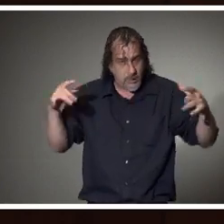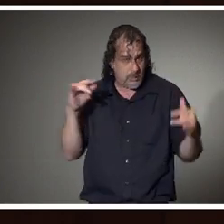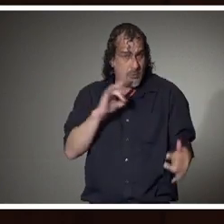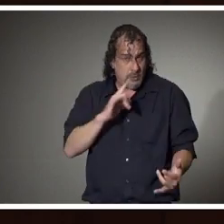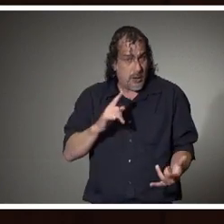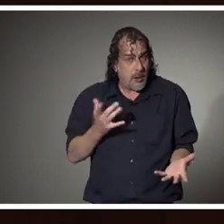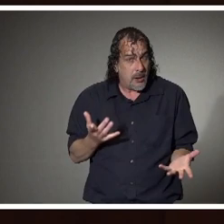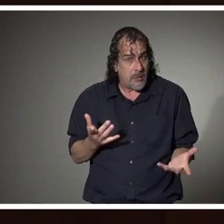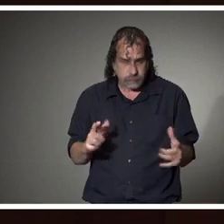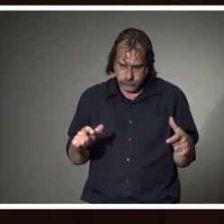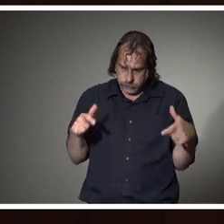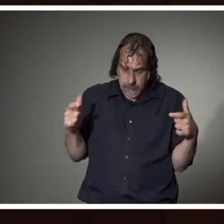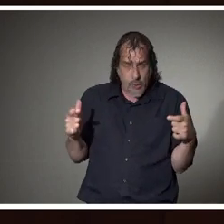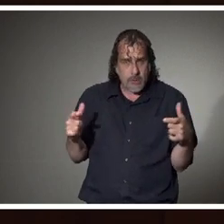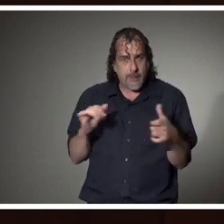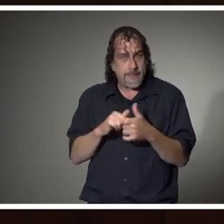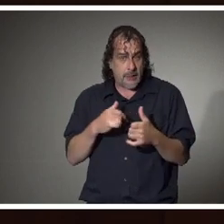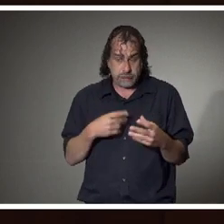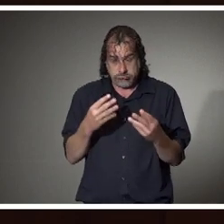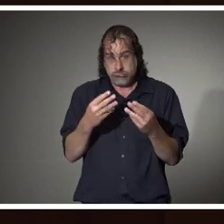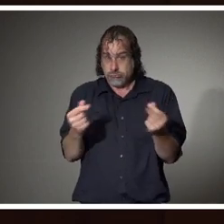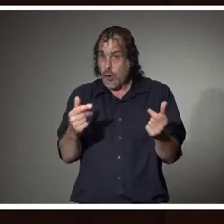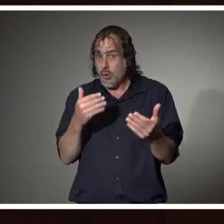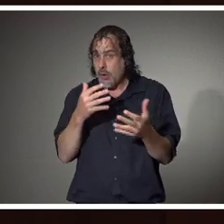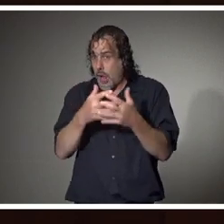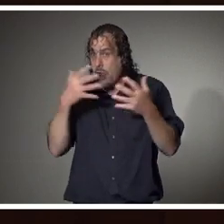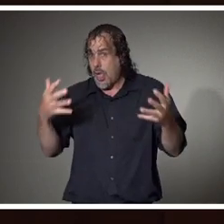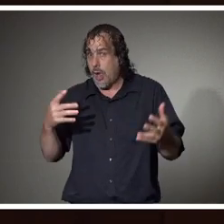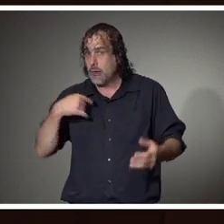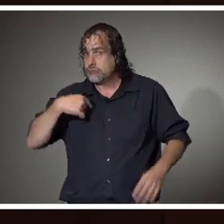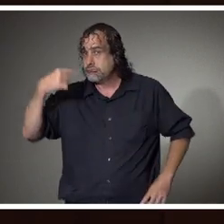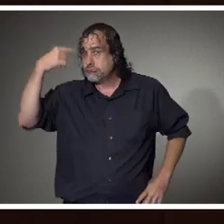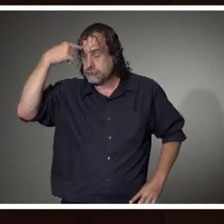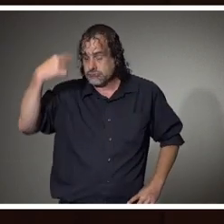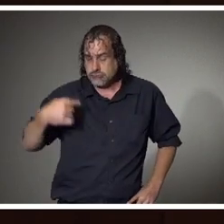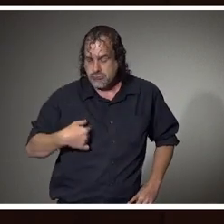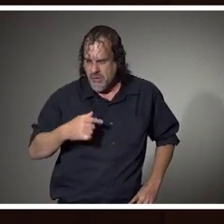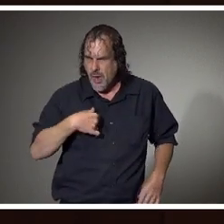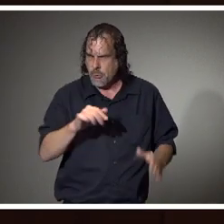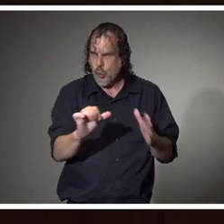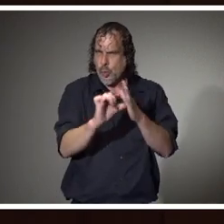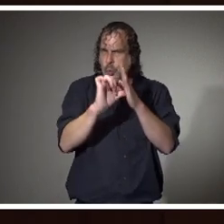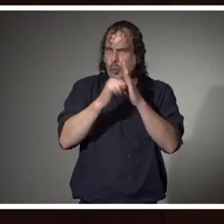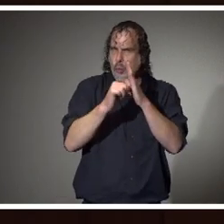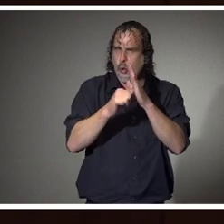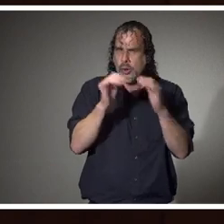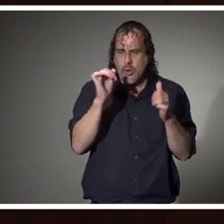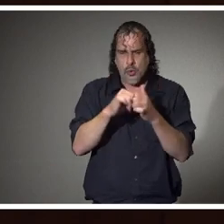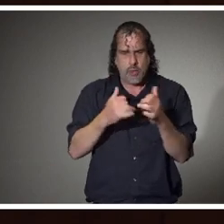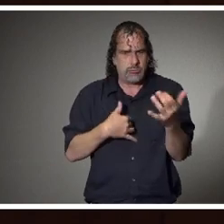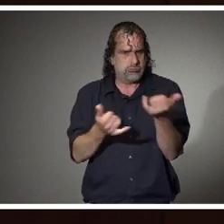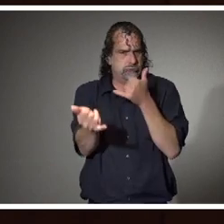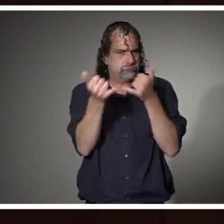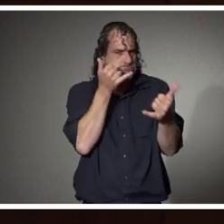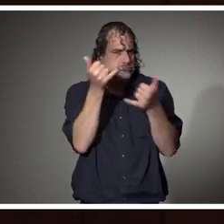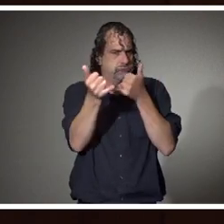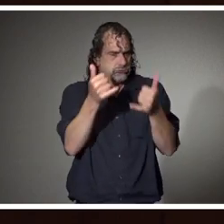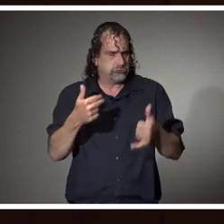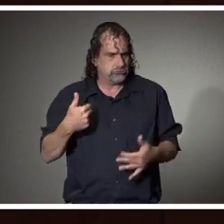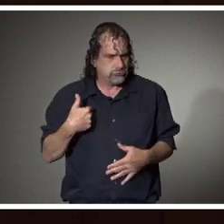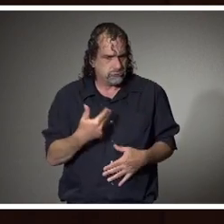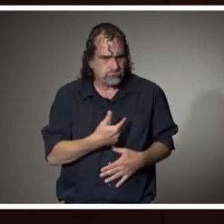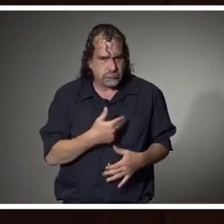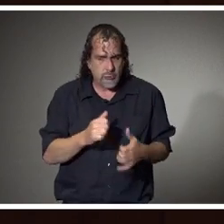it's worked pretty darn well. I can assure you, I've been so impressed with the calls that we've gotten to say, you know, we